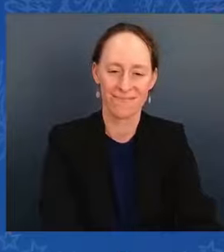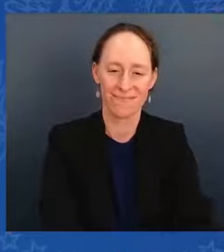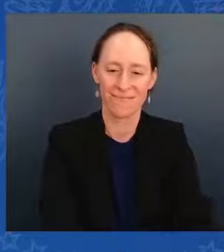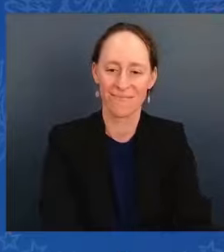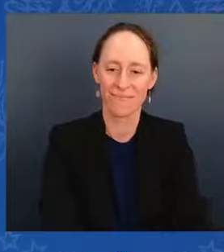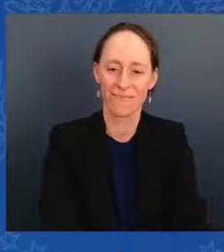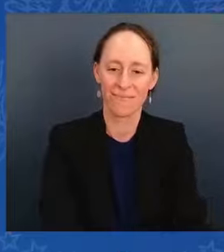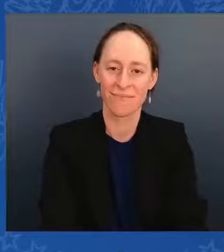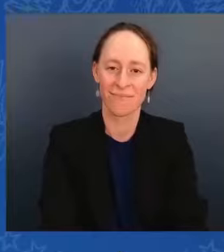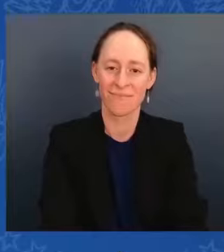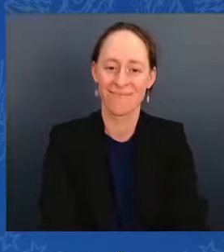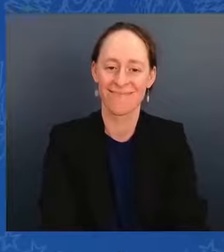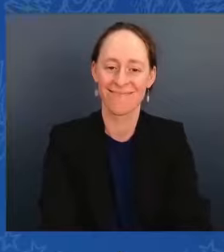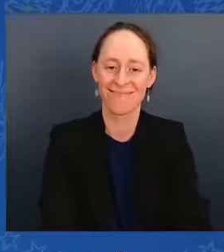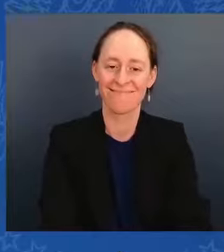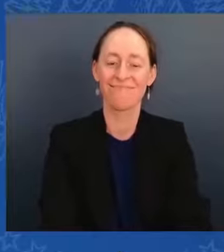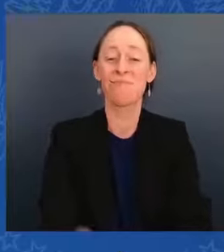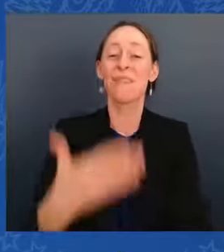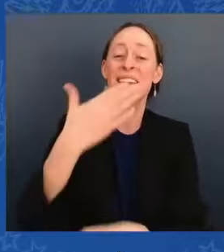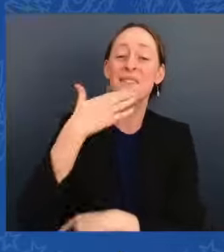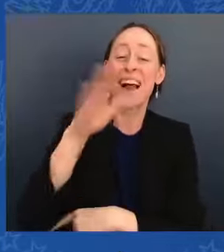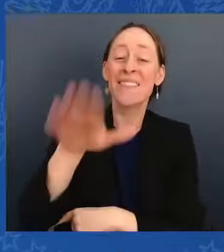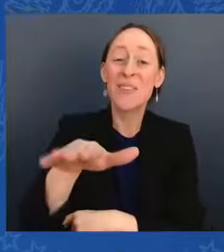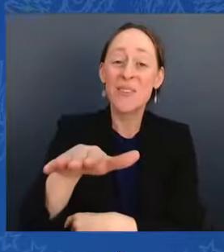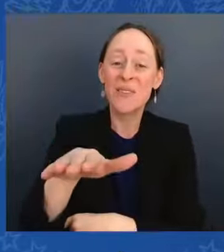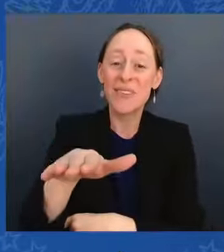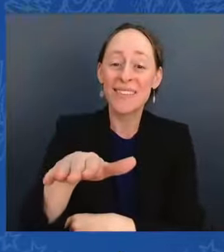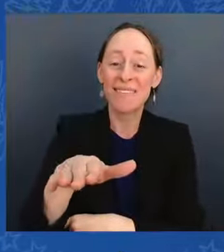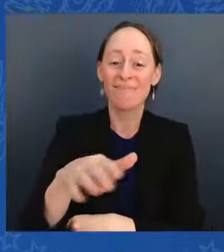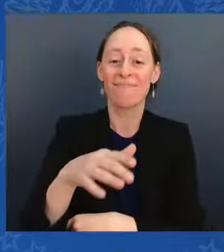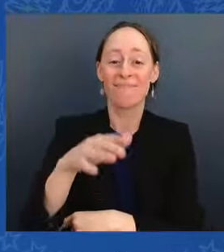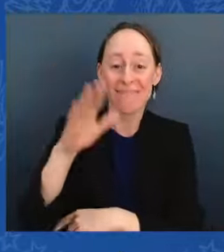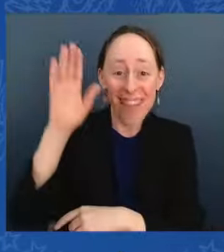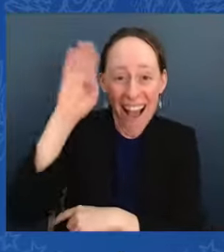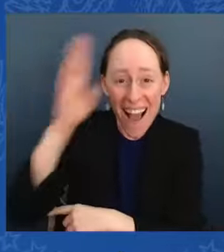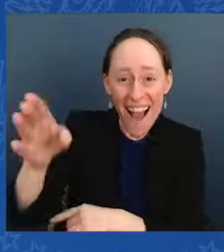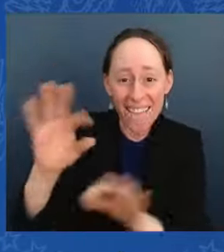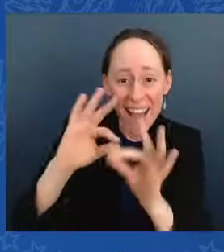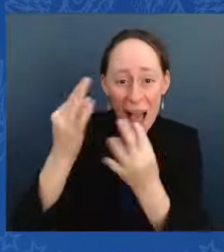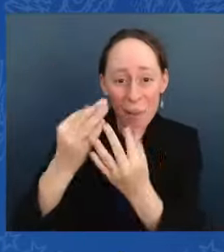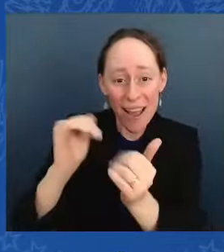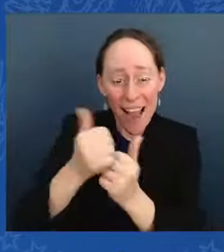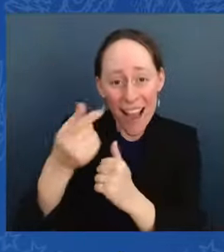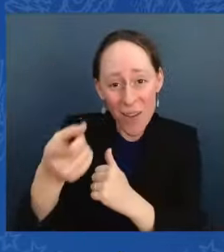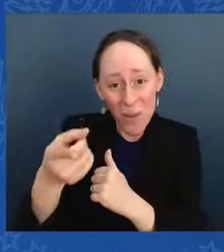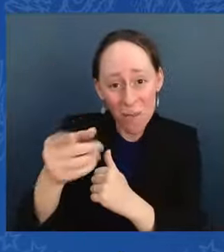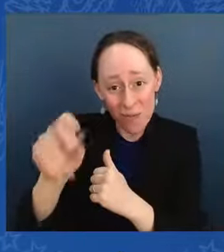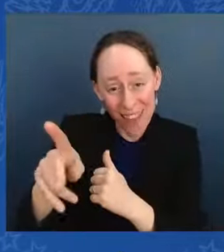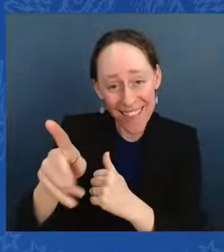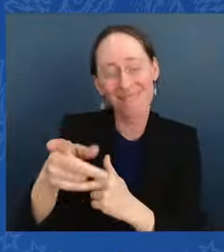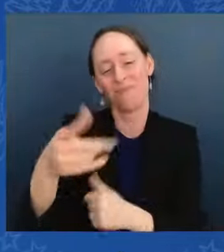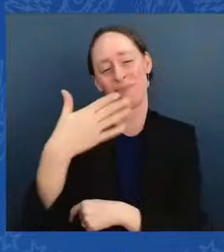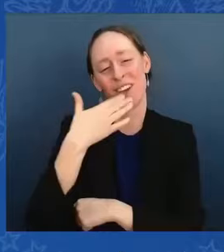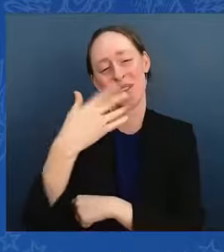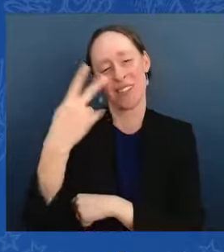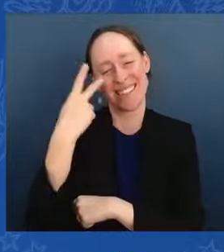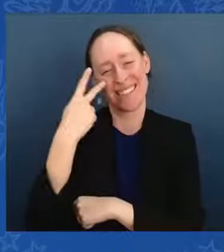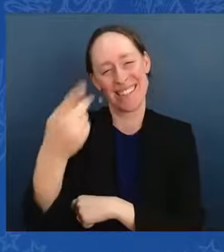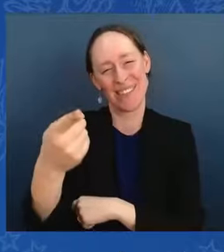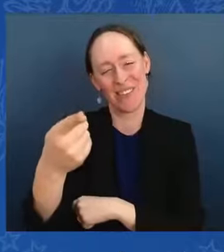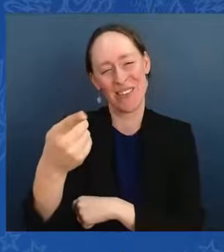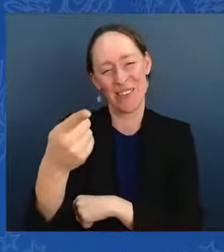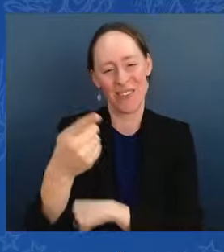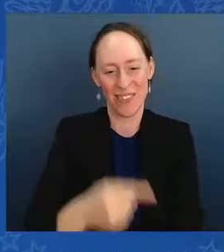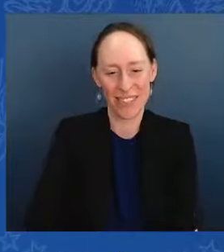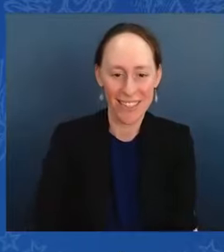Good afternoon, everybody. Hey, family, how you doing? Good to see you. Folks, a